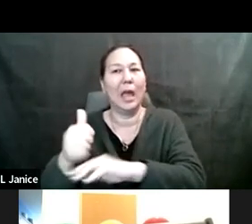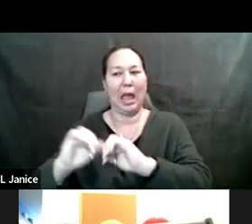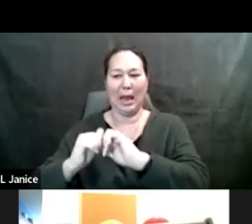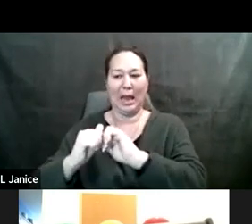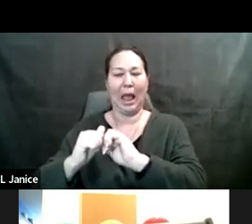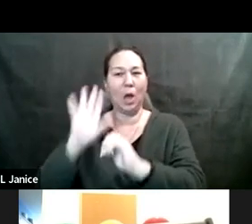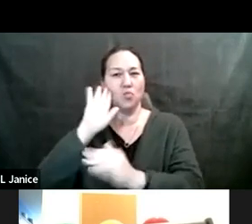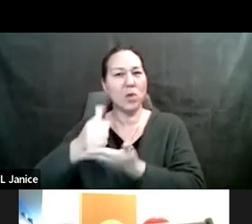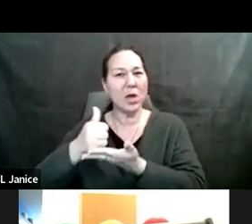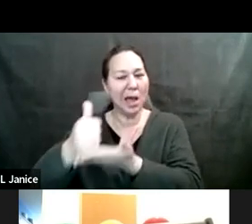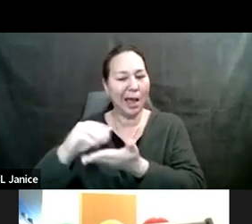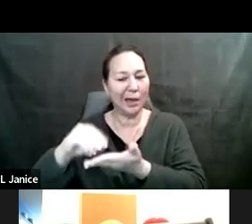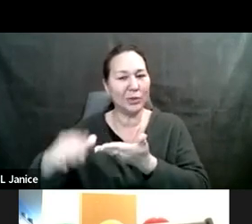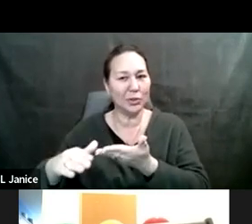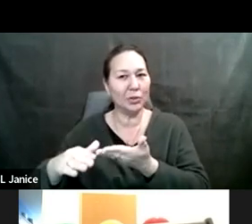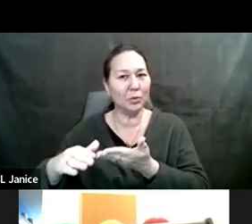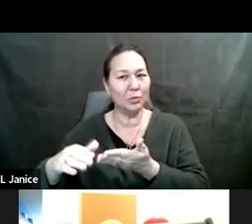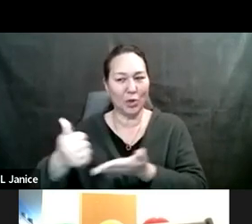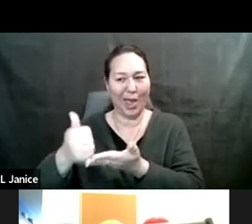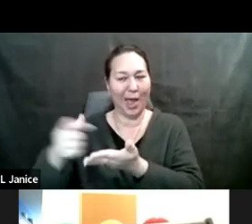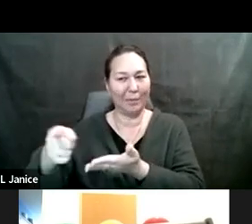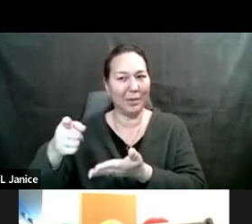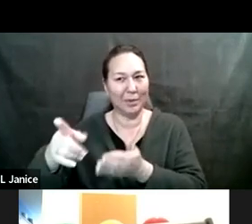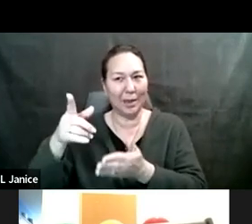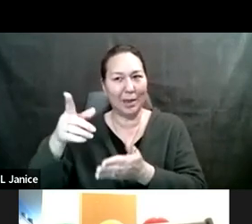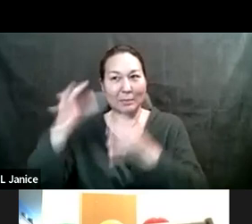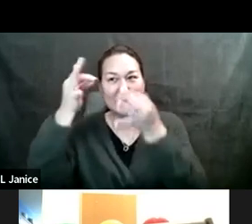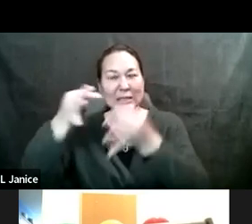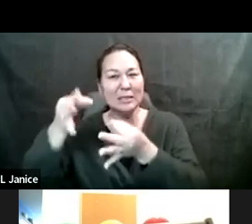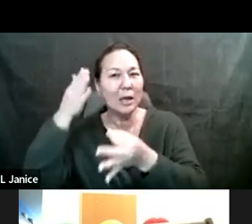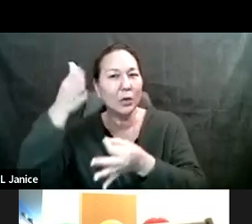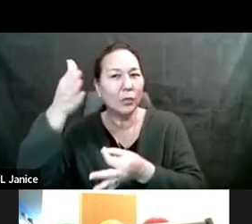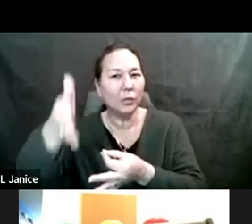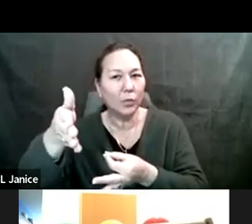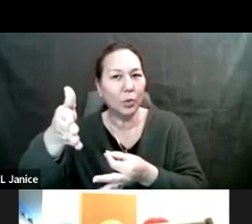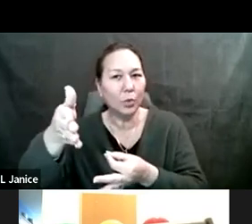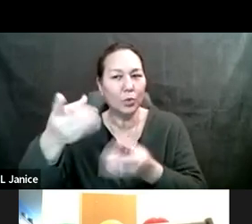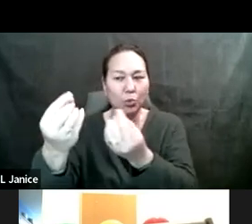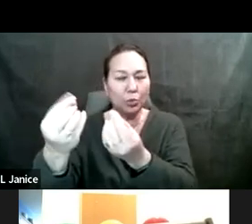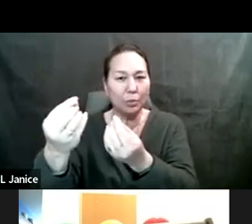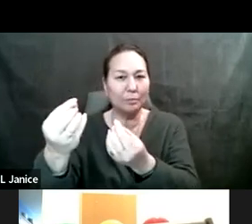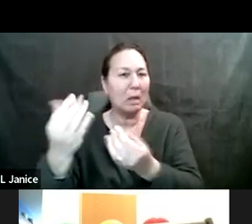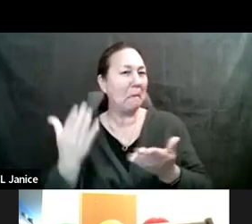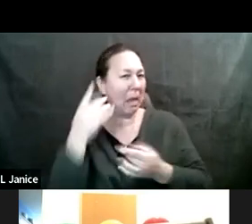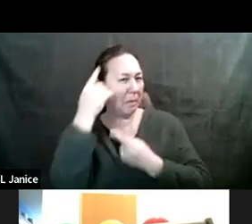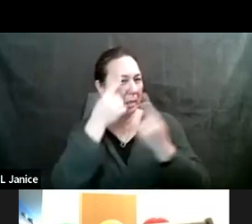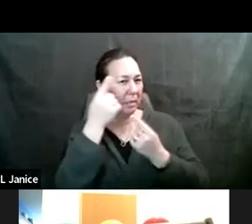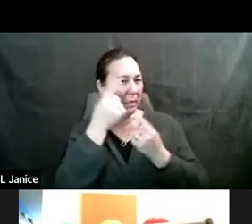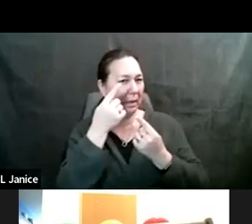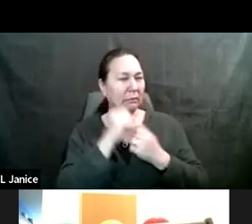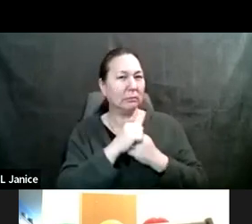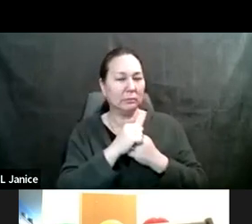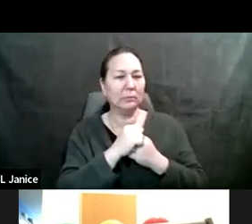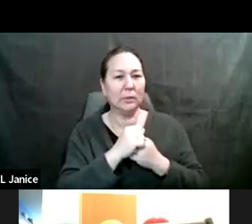be the next professional step for them in the future so think about it maybe having more uh